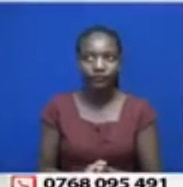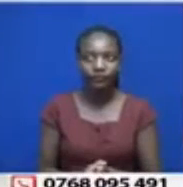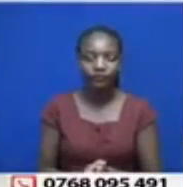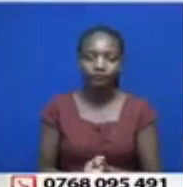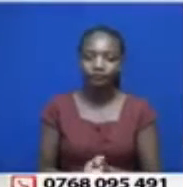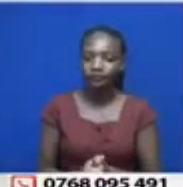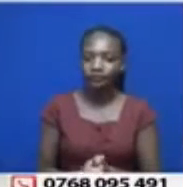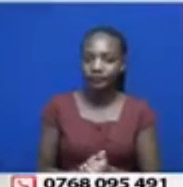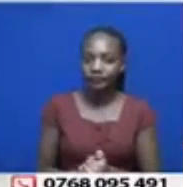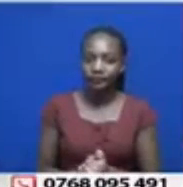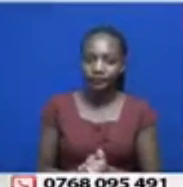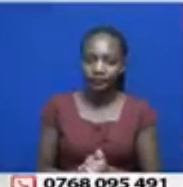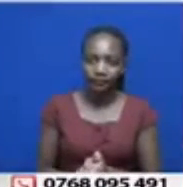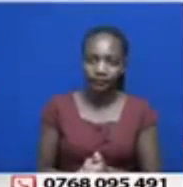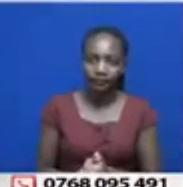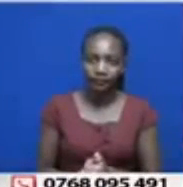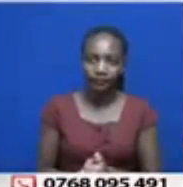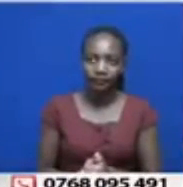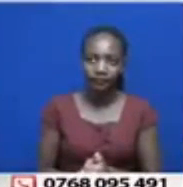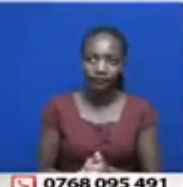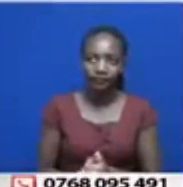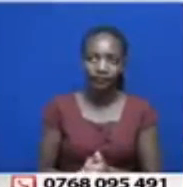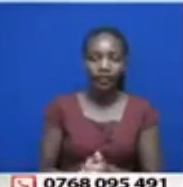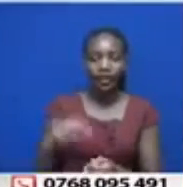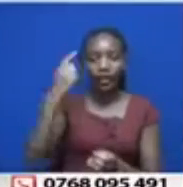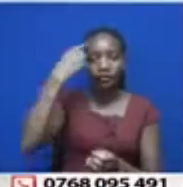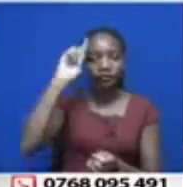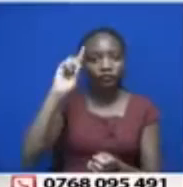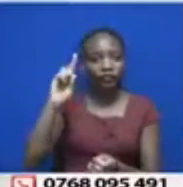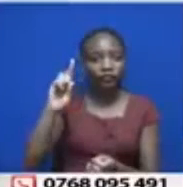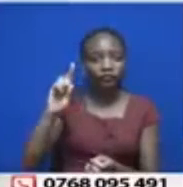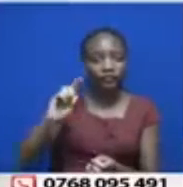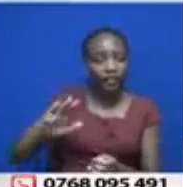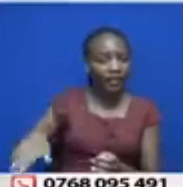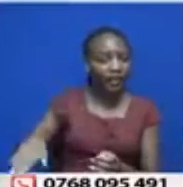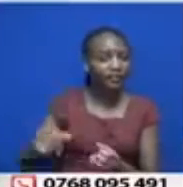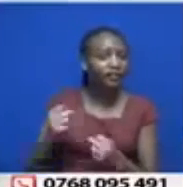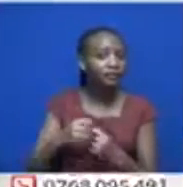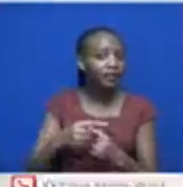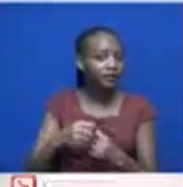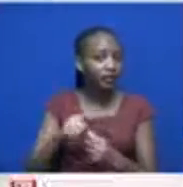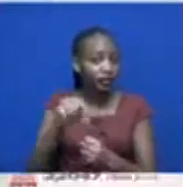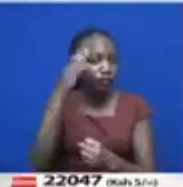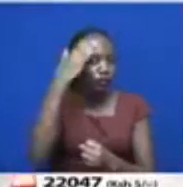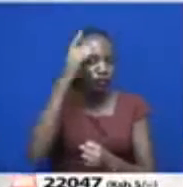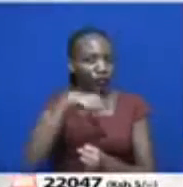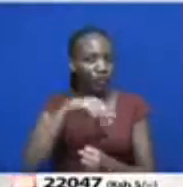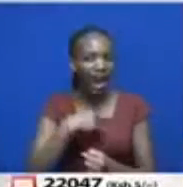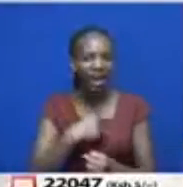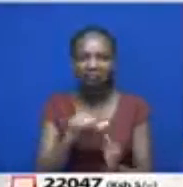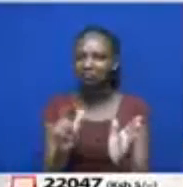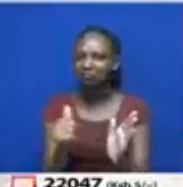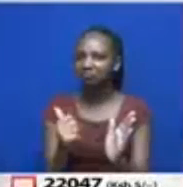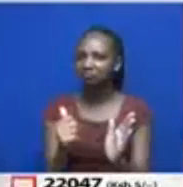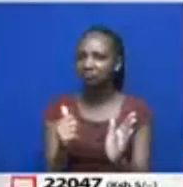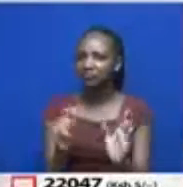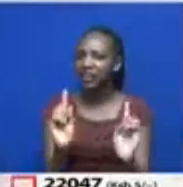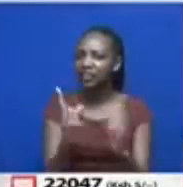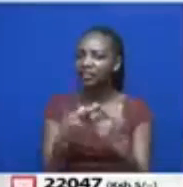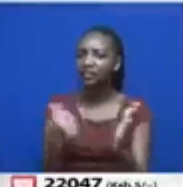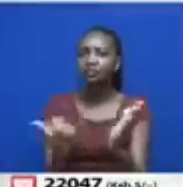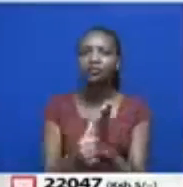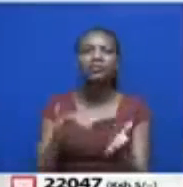Unfortunately, over the last couple of months, you know, we have had certain issues that have strained our